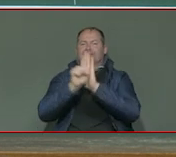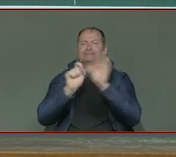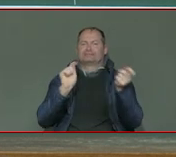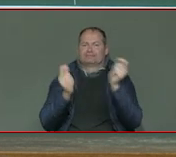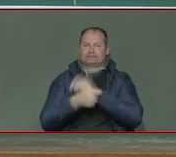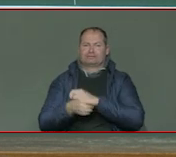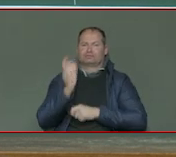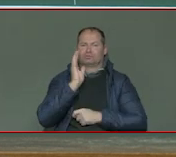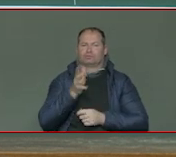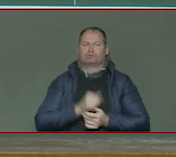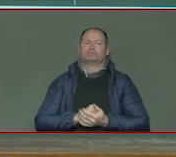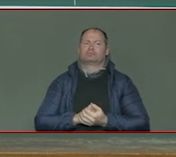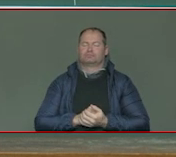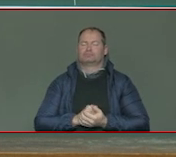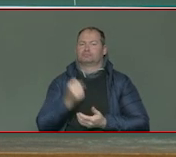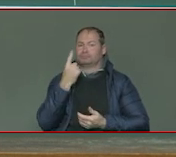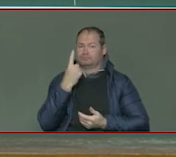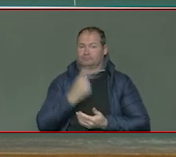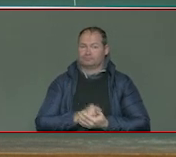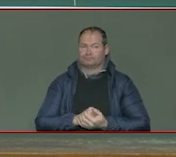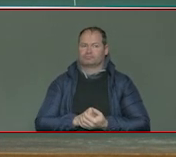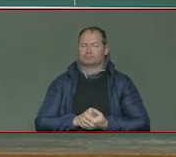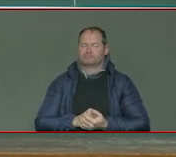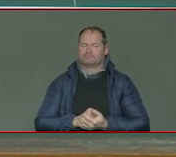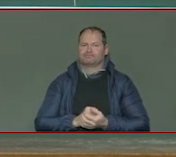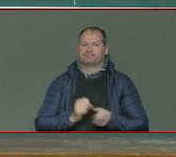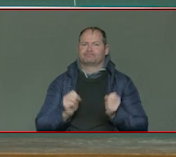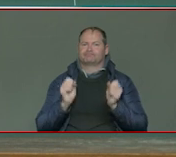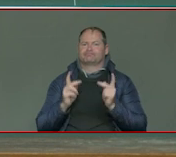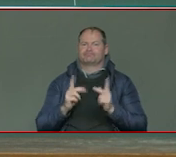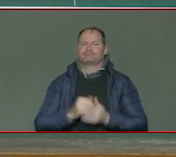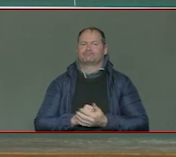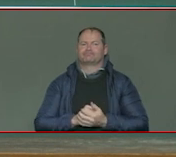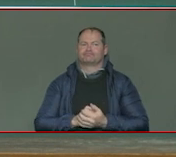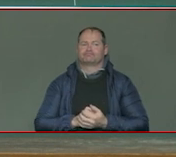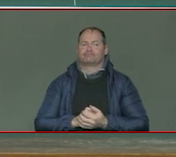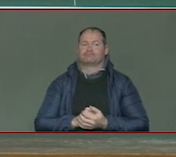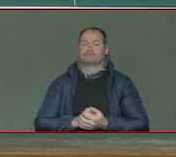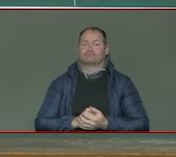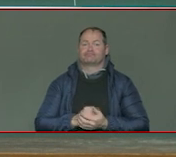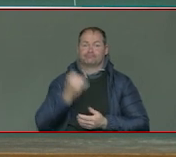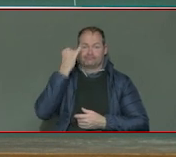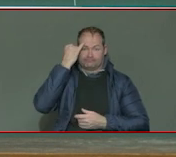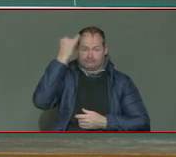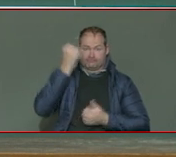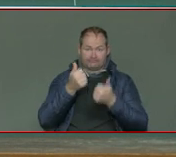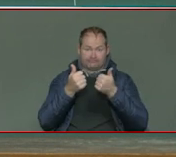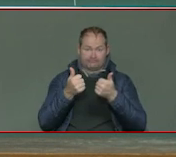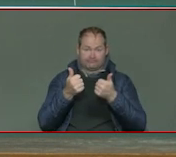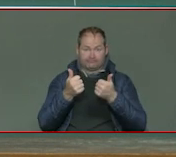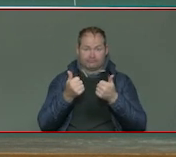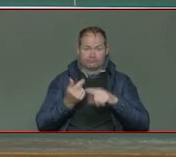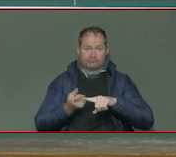sense? Are you with me? Okay. Are you happy with that concept, or do you want to do a few